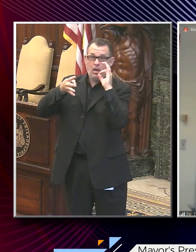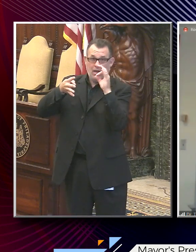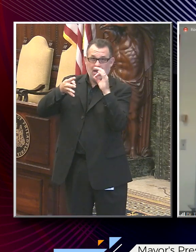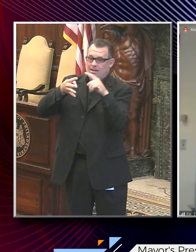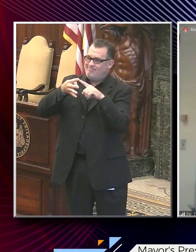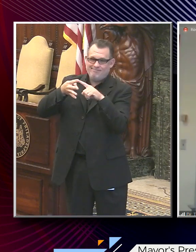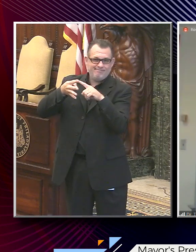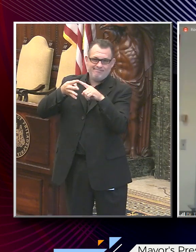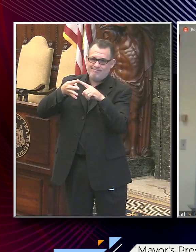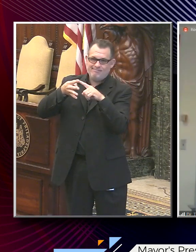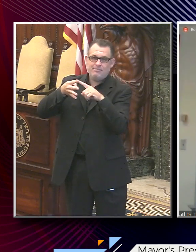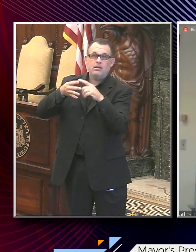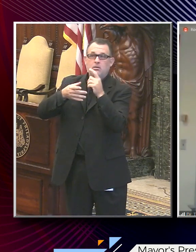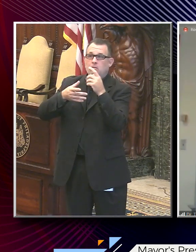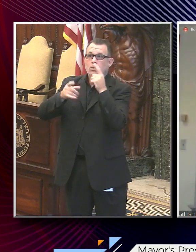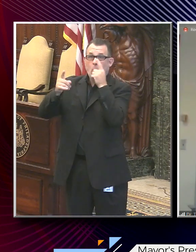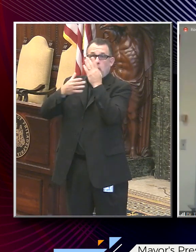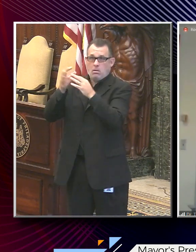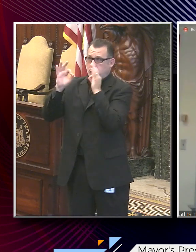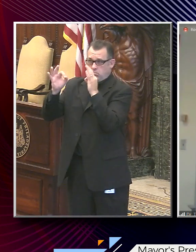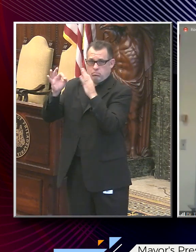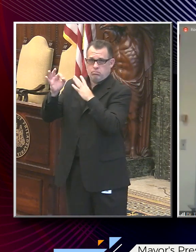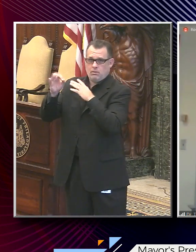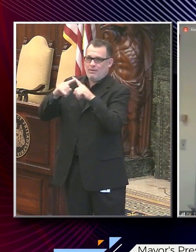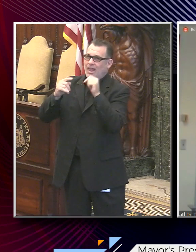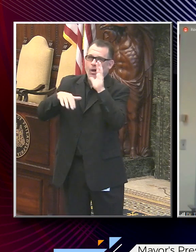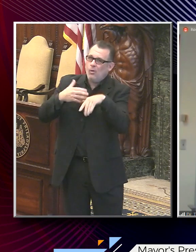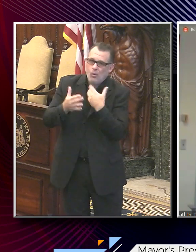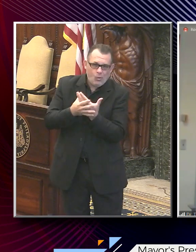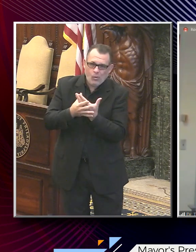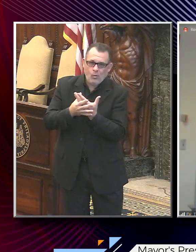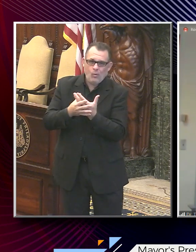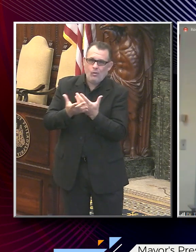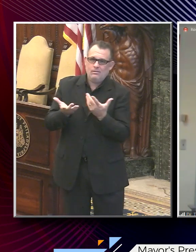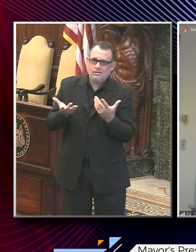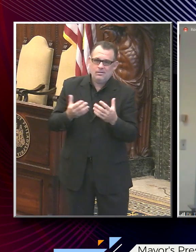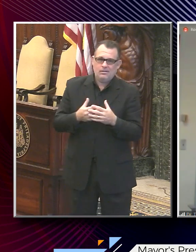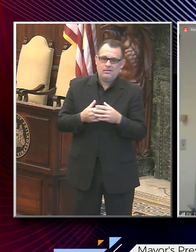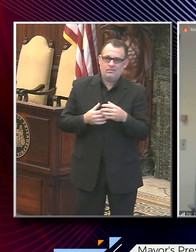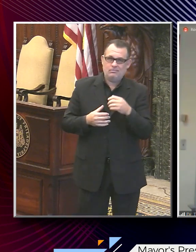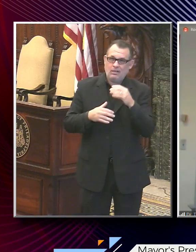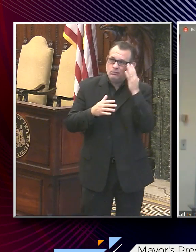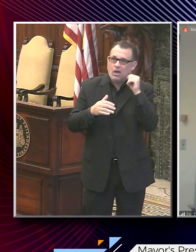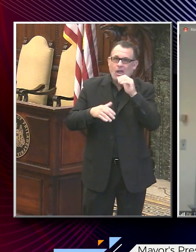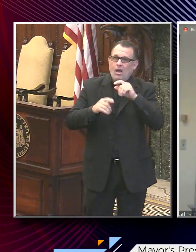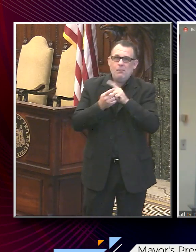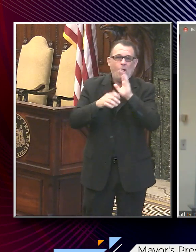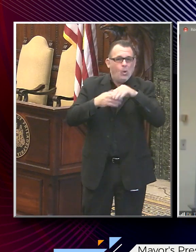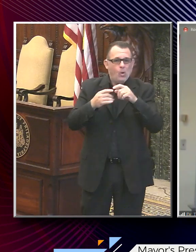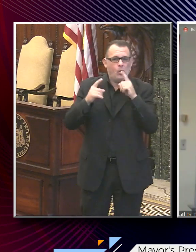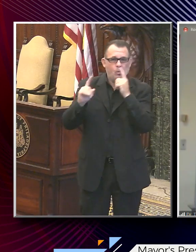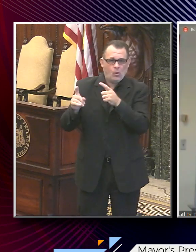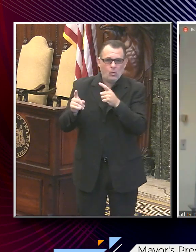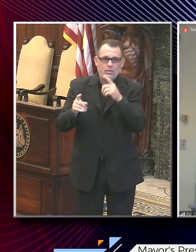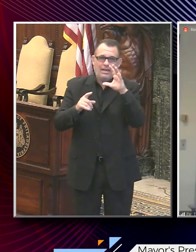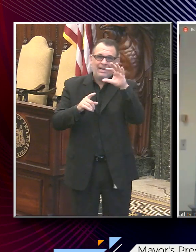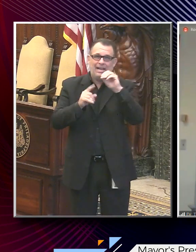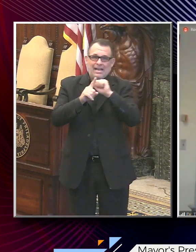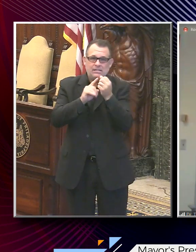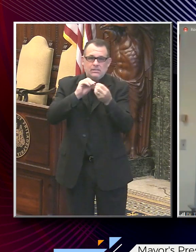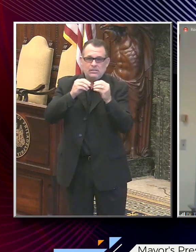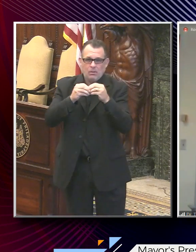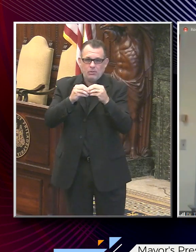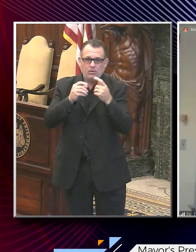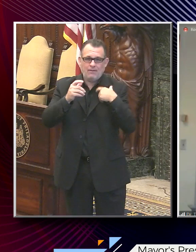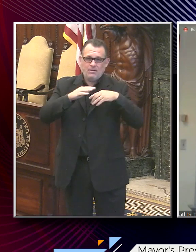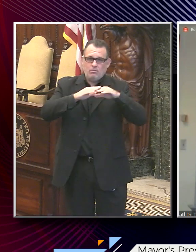of them. The most important targets that we did not meet at that time was first the case rate. We said it should be fewer than